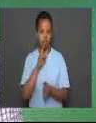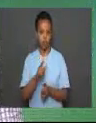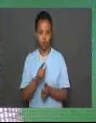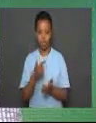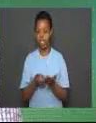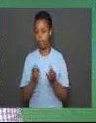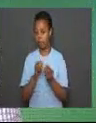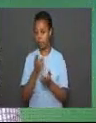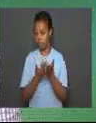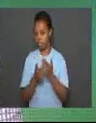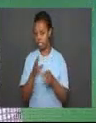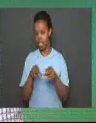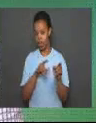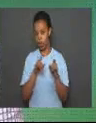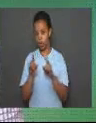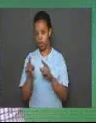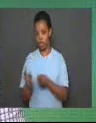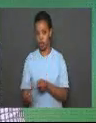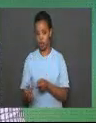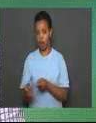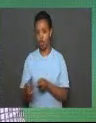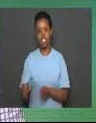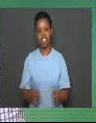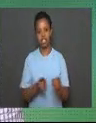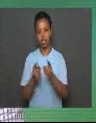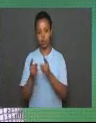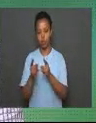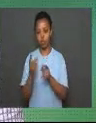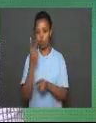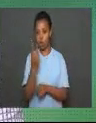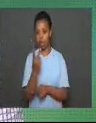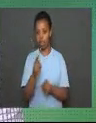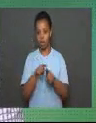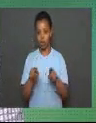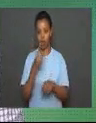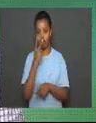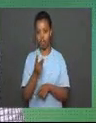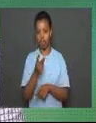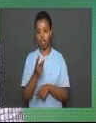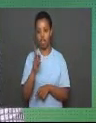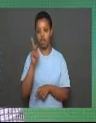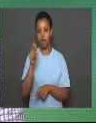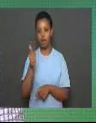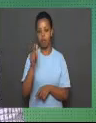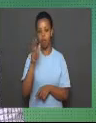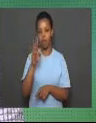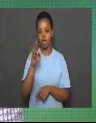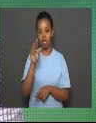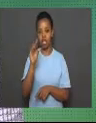discussed two methods in particular: percolating filter method